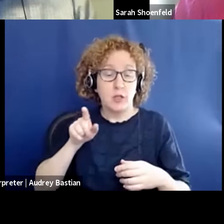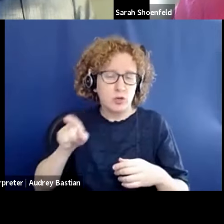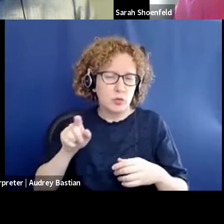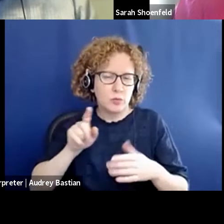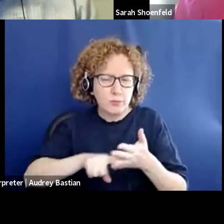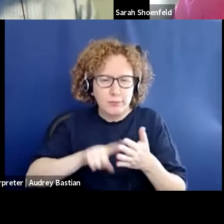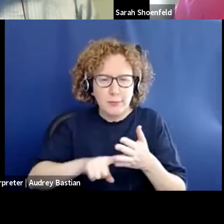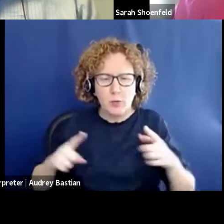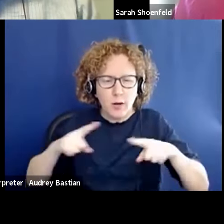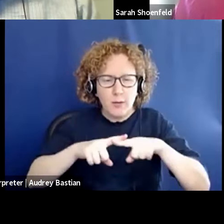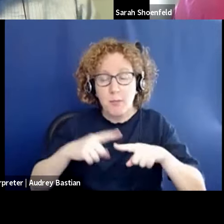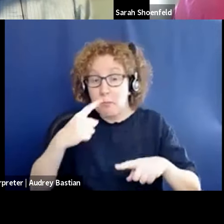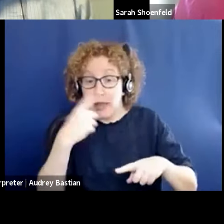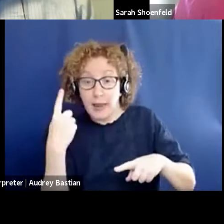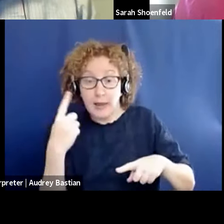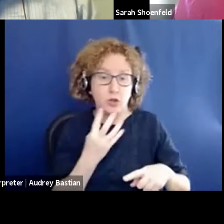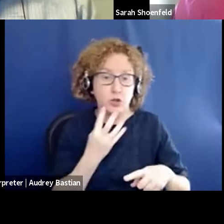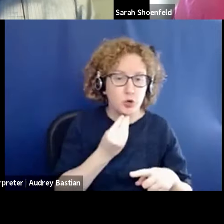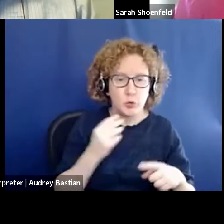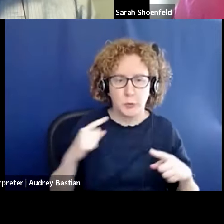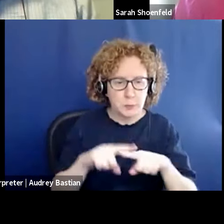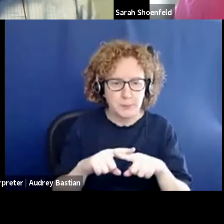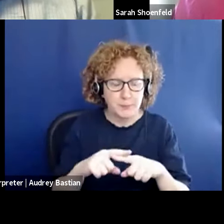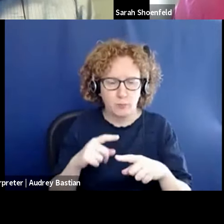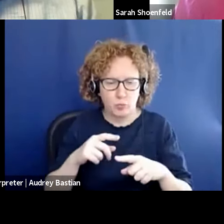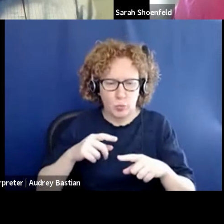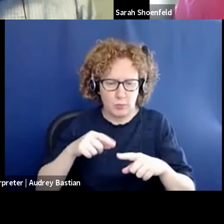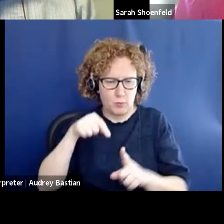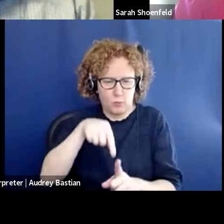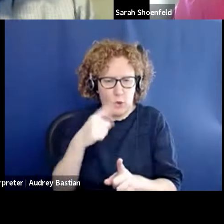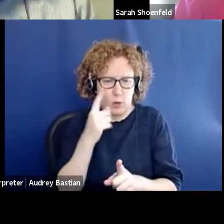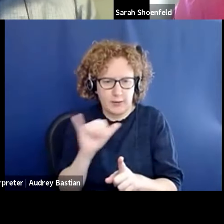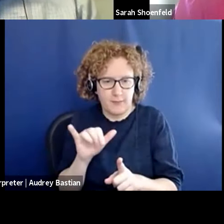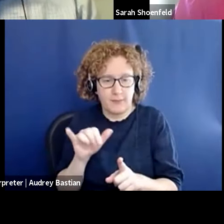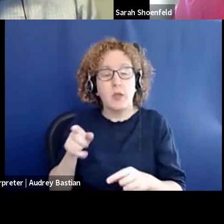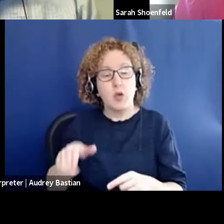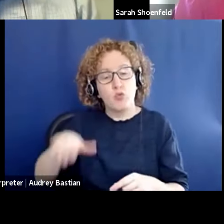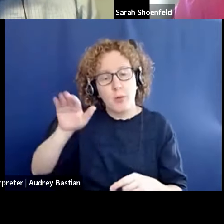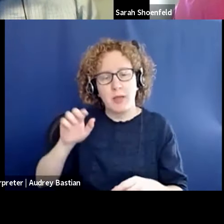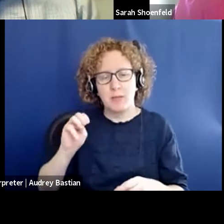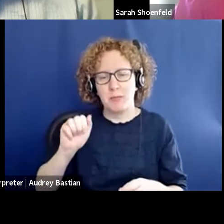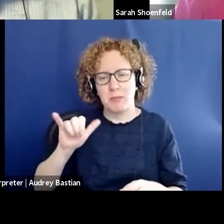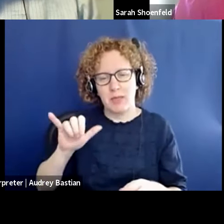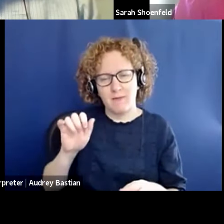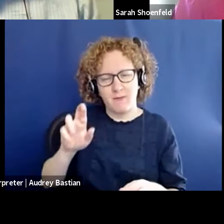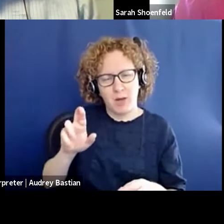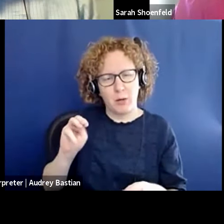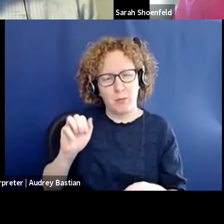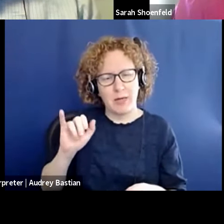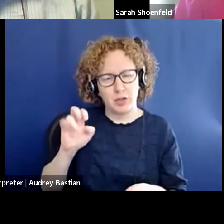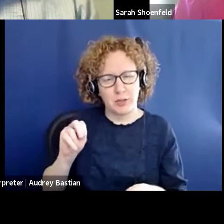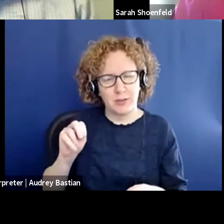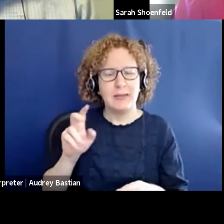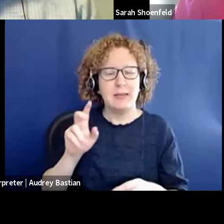and Jewishness. Kara Olivia was born in 1947 and grew up at Mayfair Mansions in DC's Kenilworth neighborhood before moving